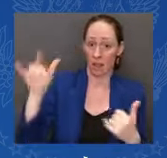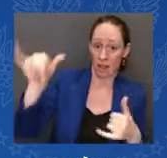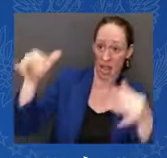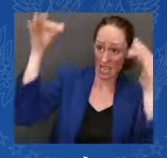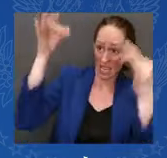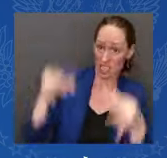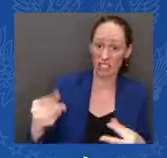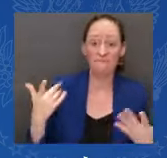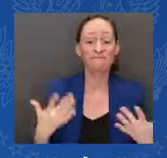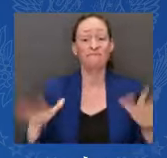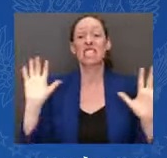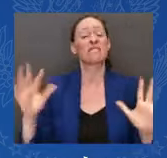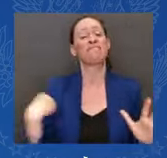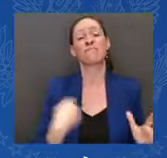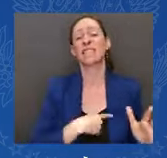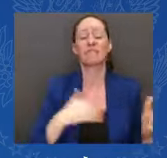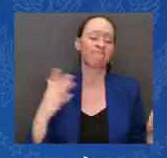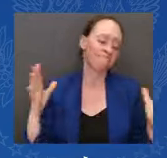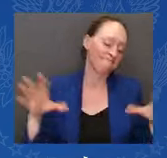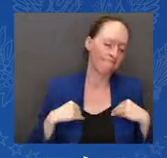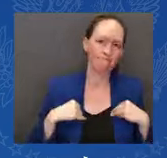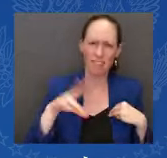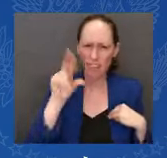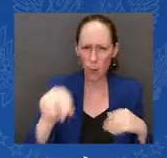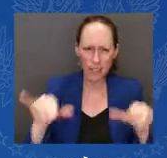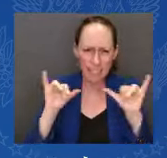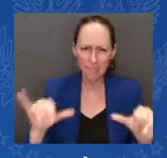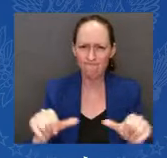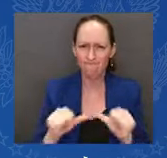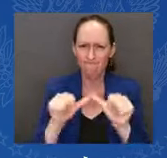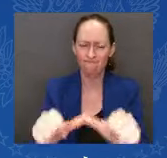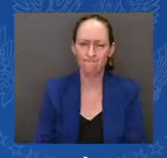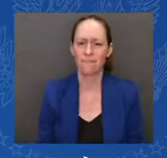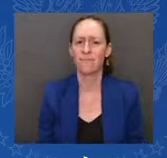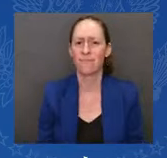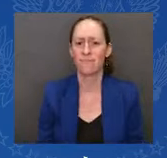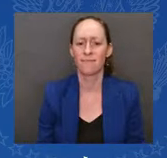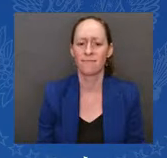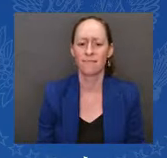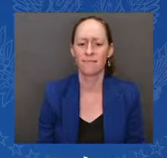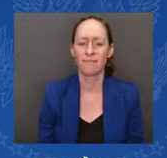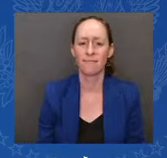the Supreme Court has thrown into question its own legitimacy. Is this a rogue court?